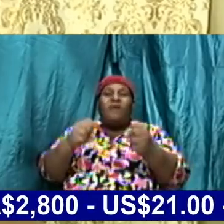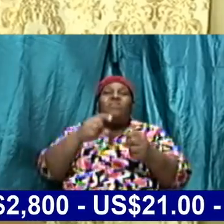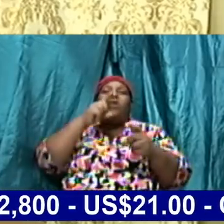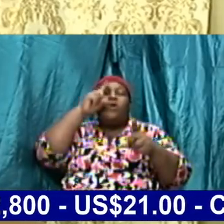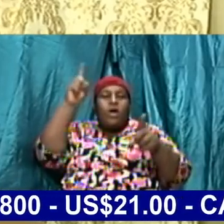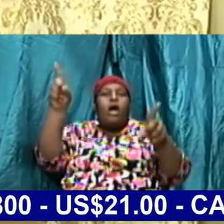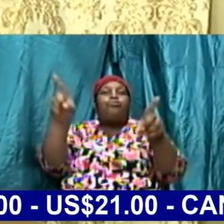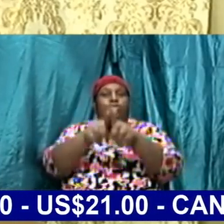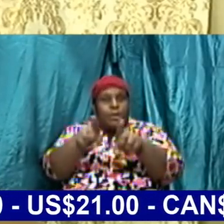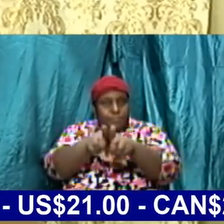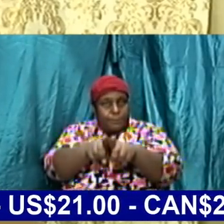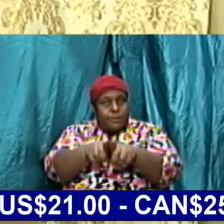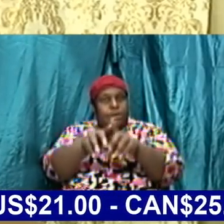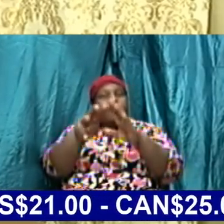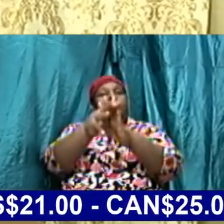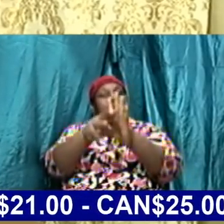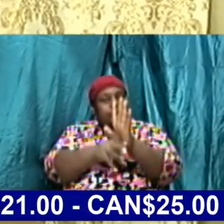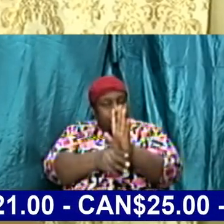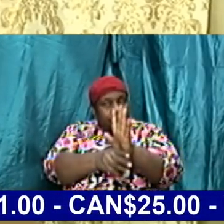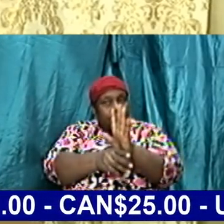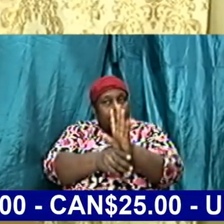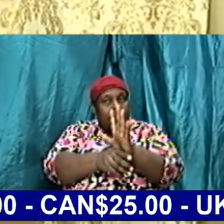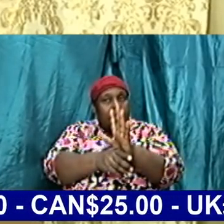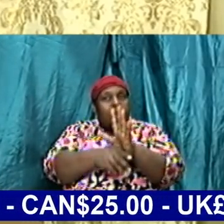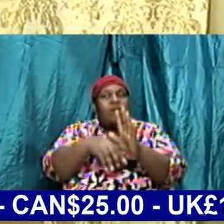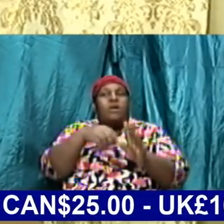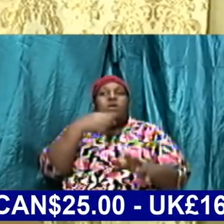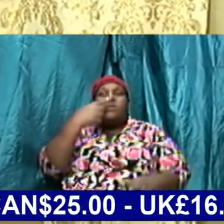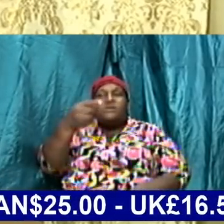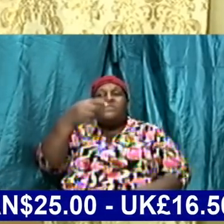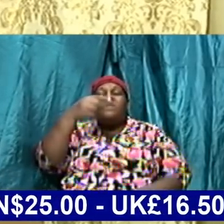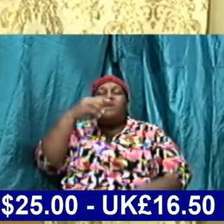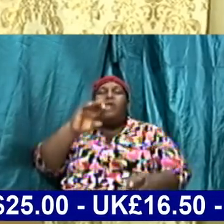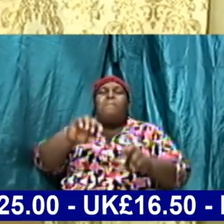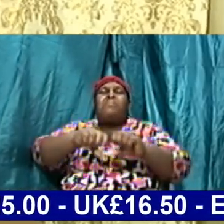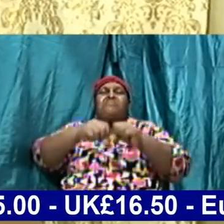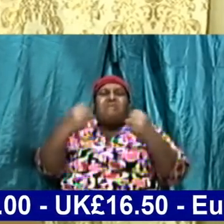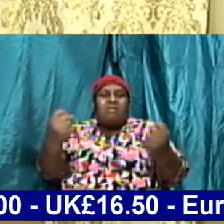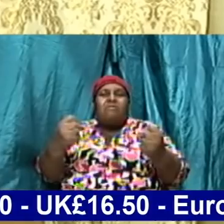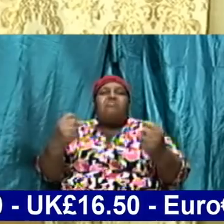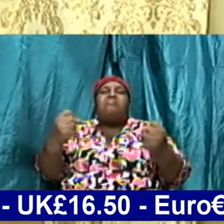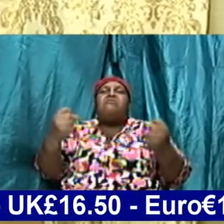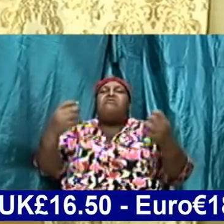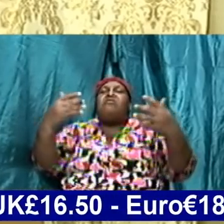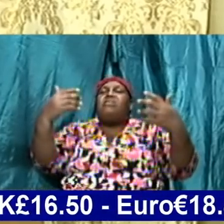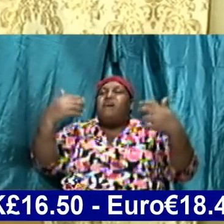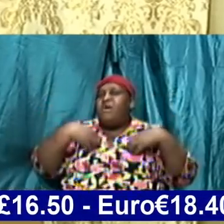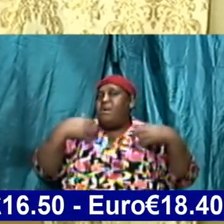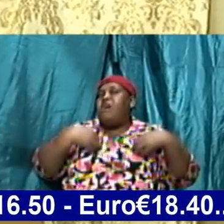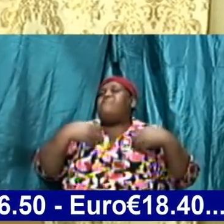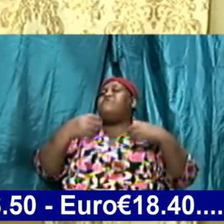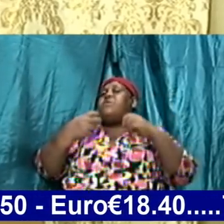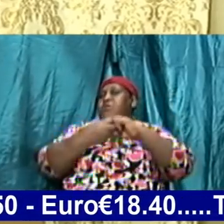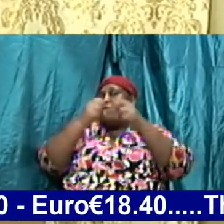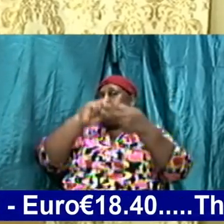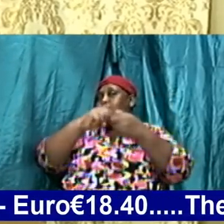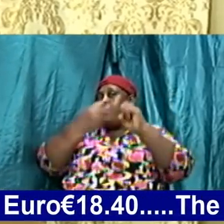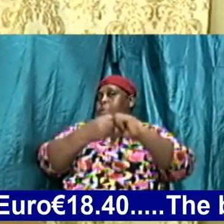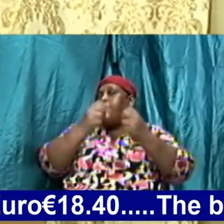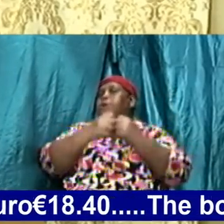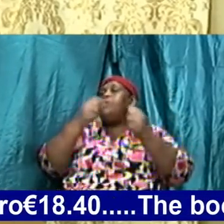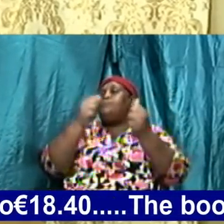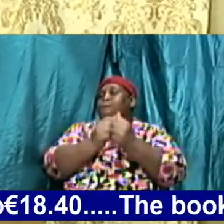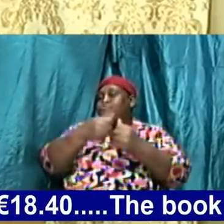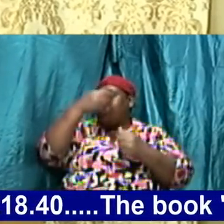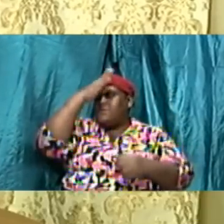tell them, like, look here, if you break this, we're going to have problems. Let's look at the scripture in Exodus chapter 31 and